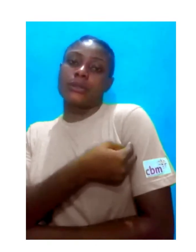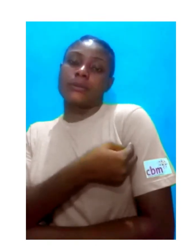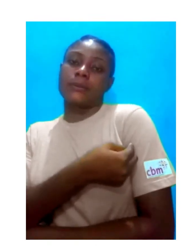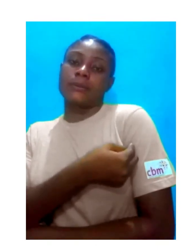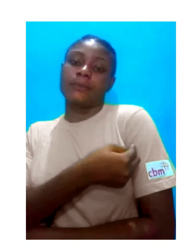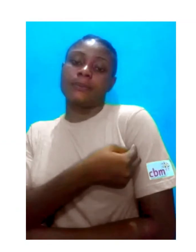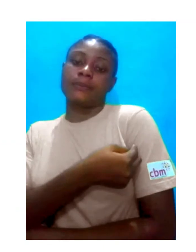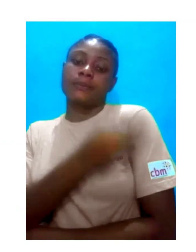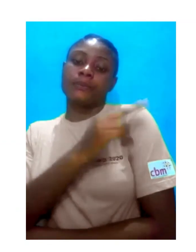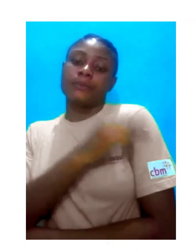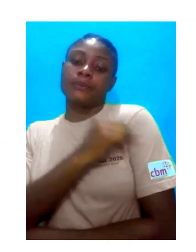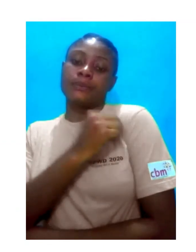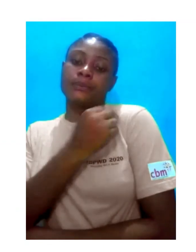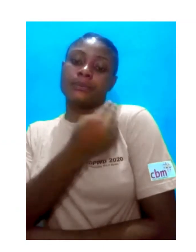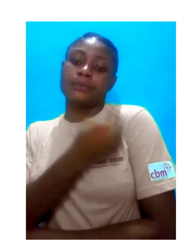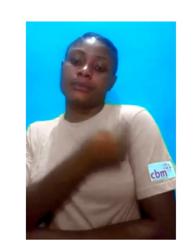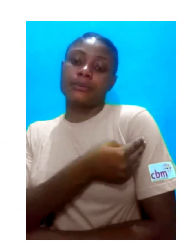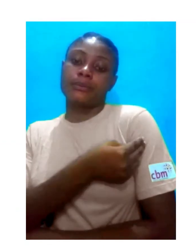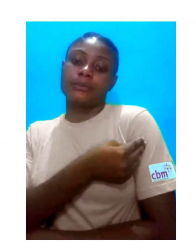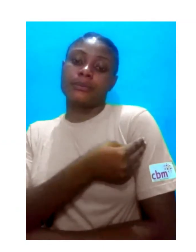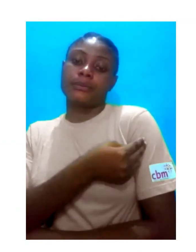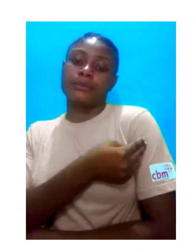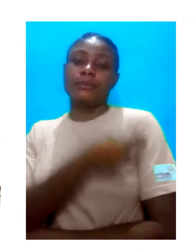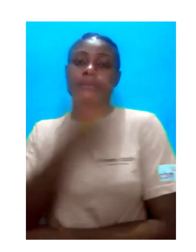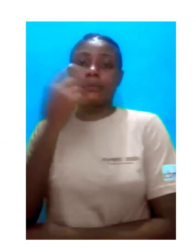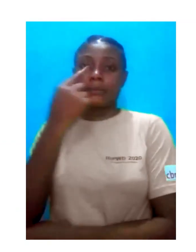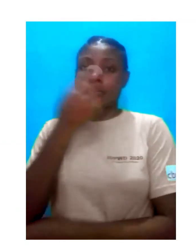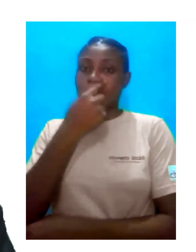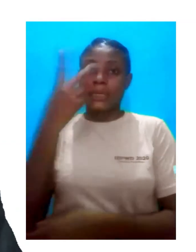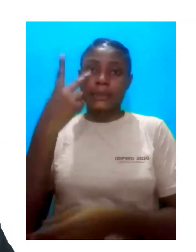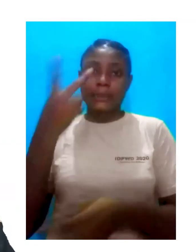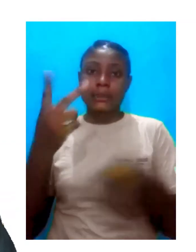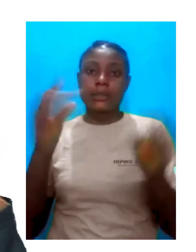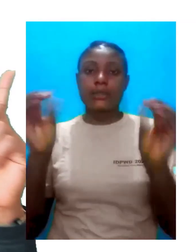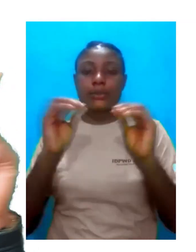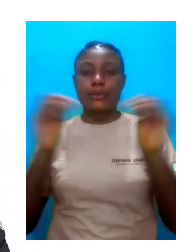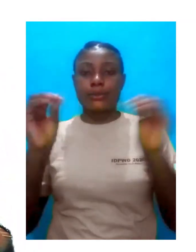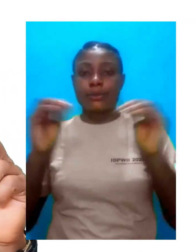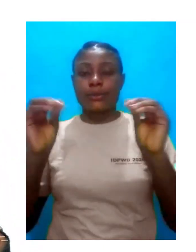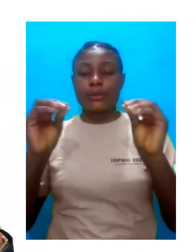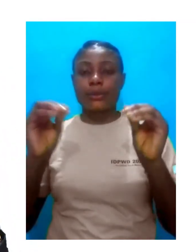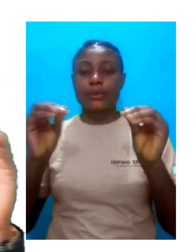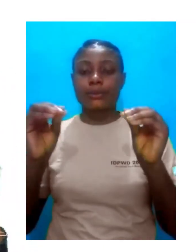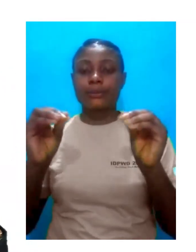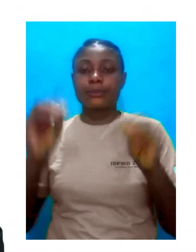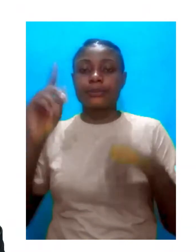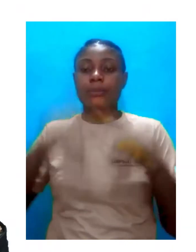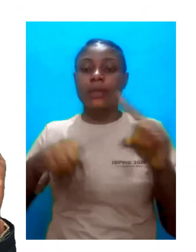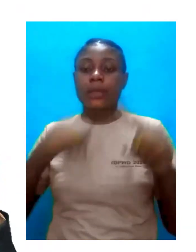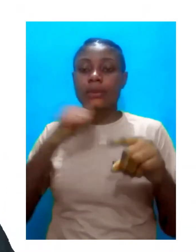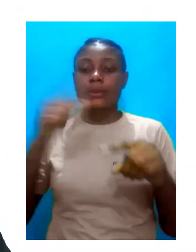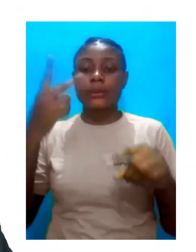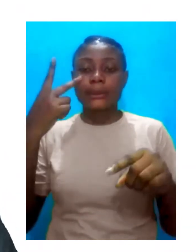Hospital. Hospital. Hospital. See, no.